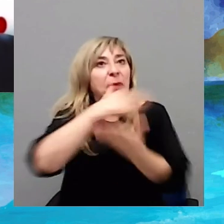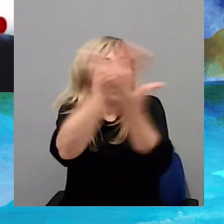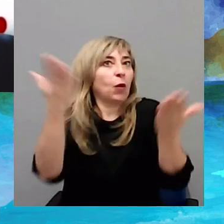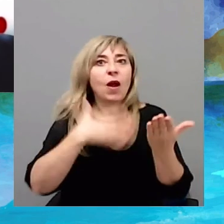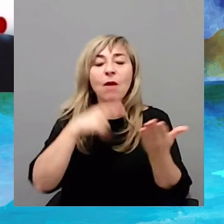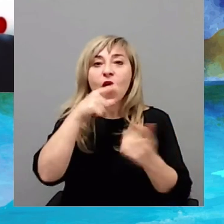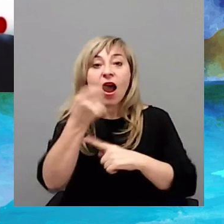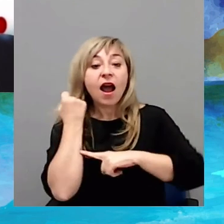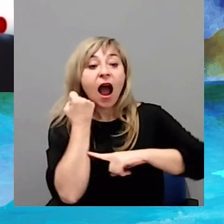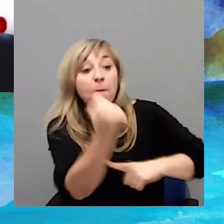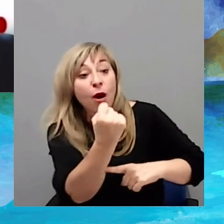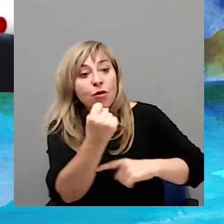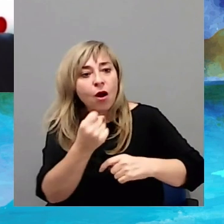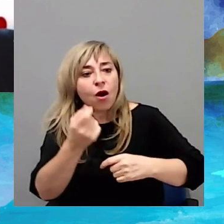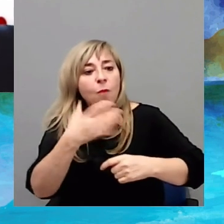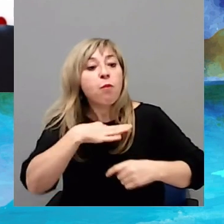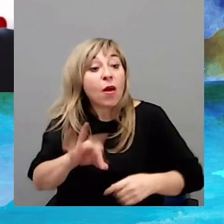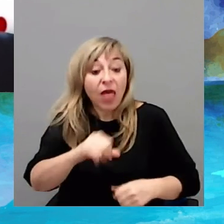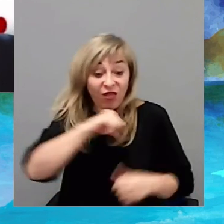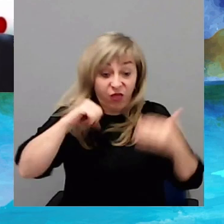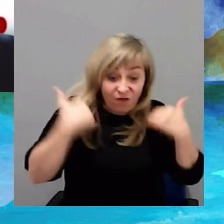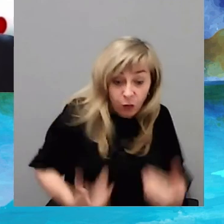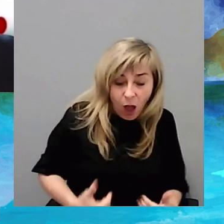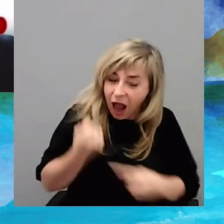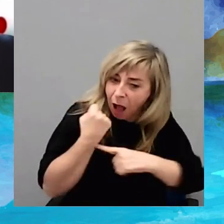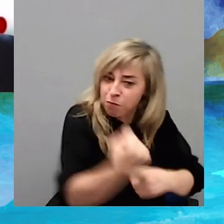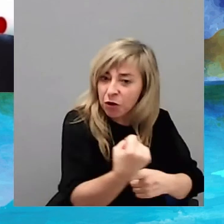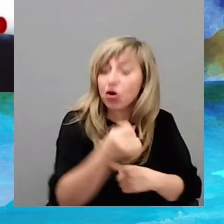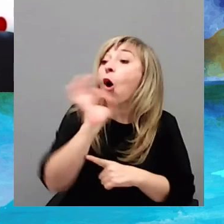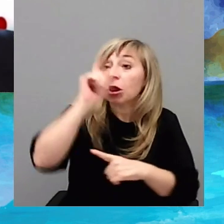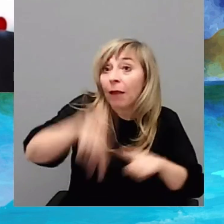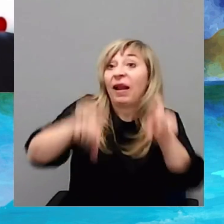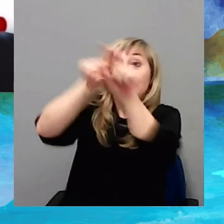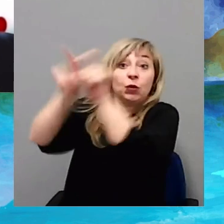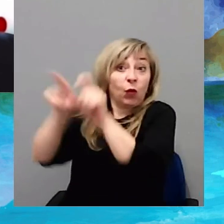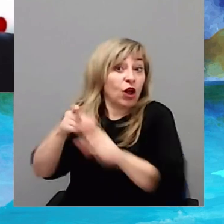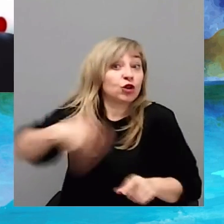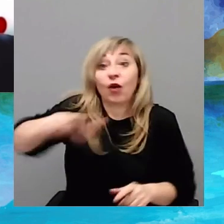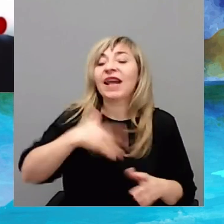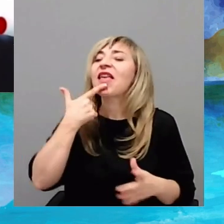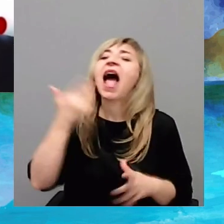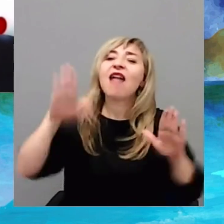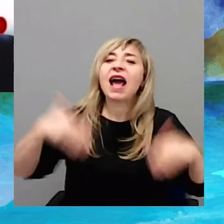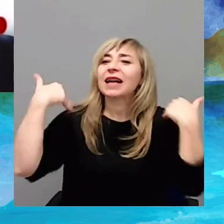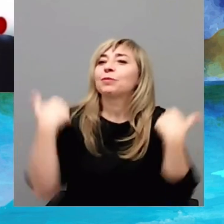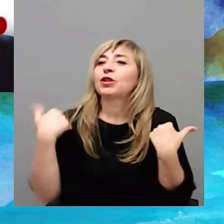become volunteers as well. I think we can help out in many different ways.